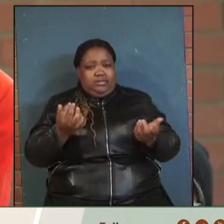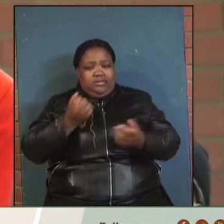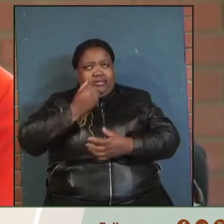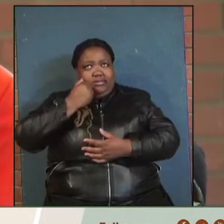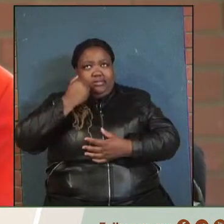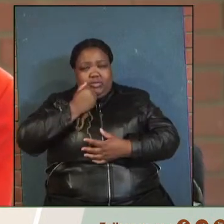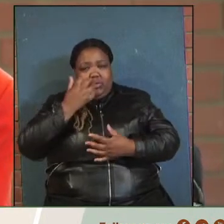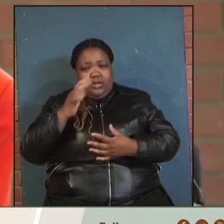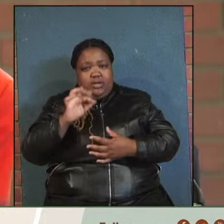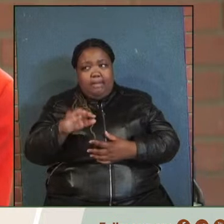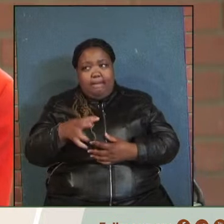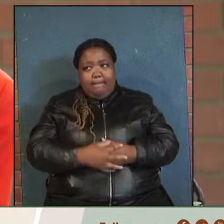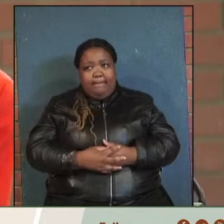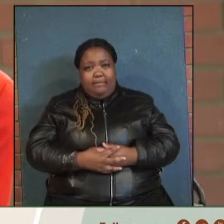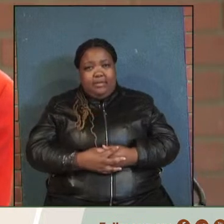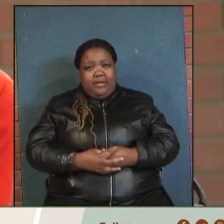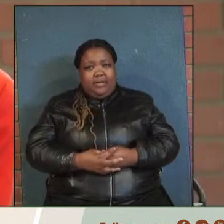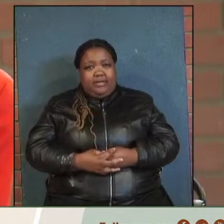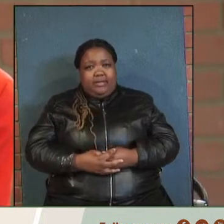that.